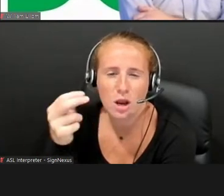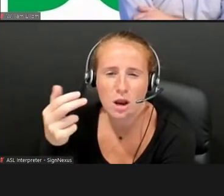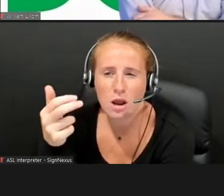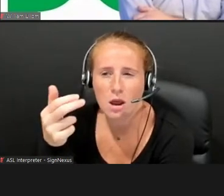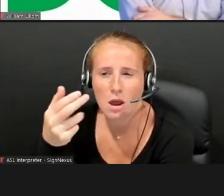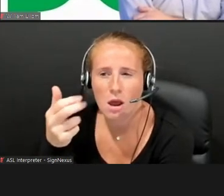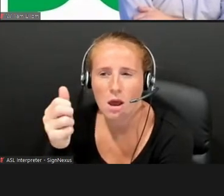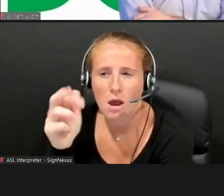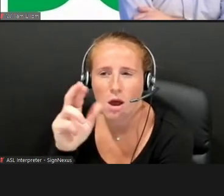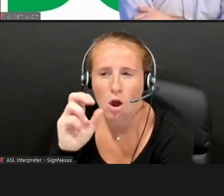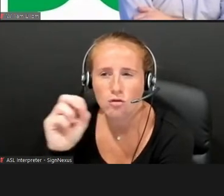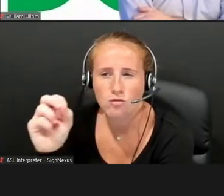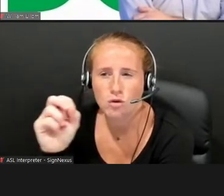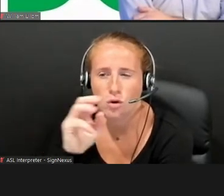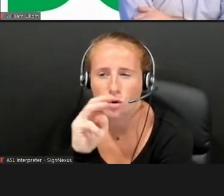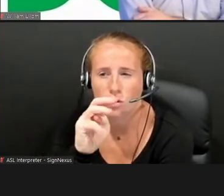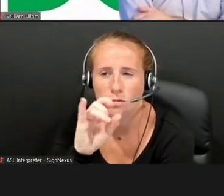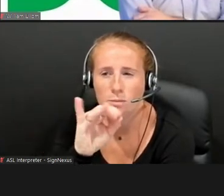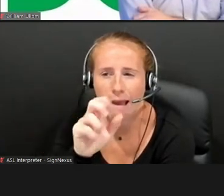Michael harachi